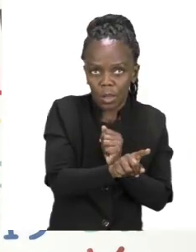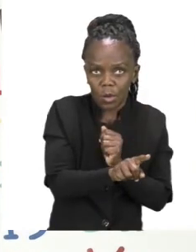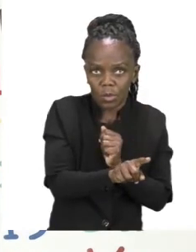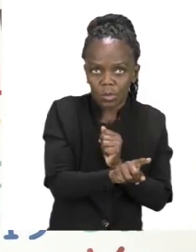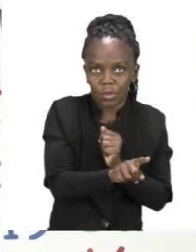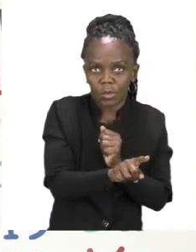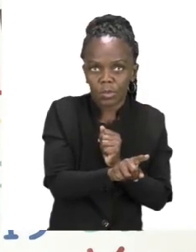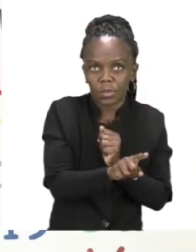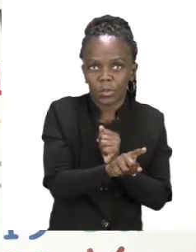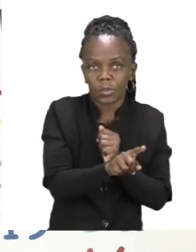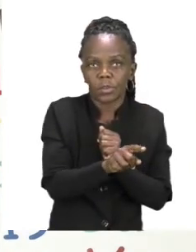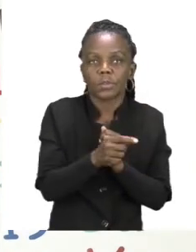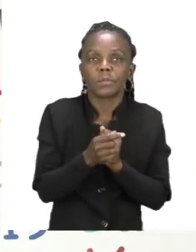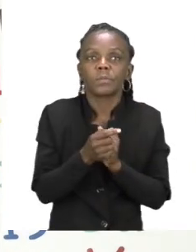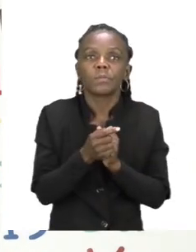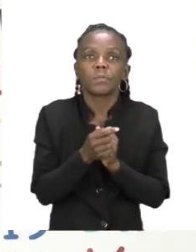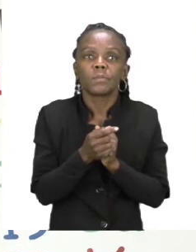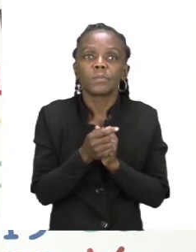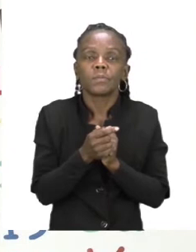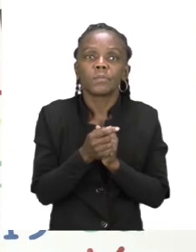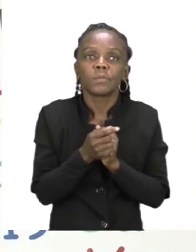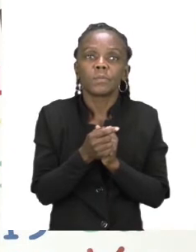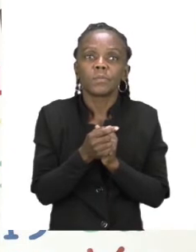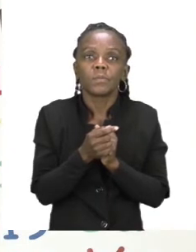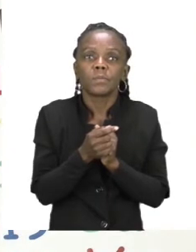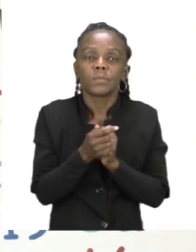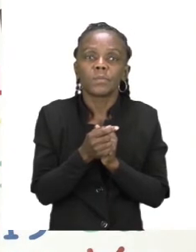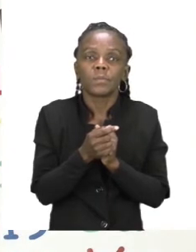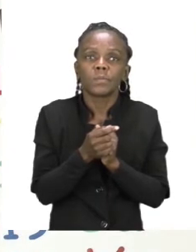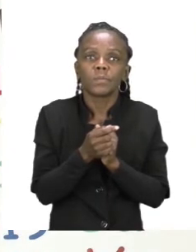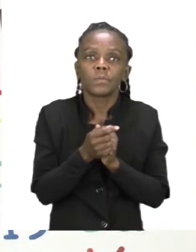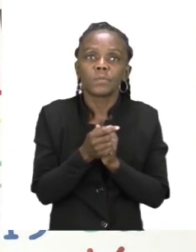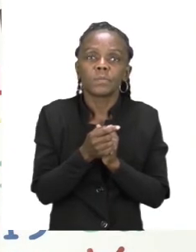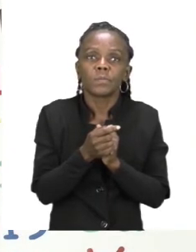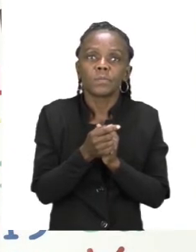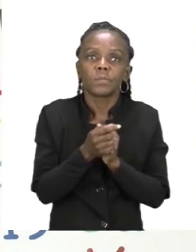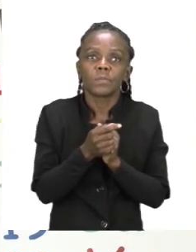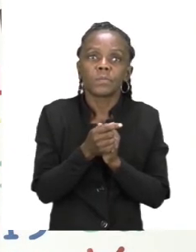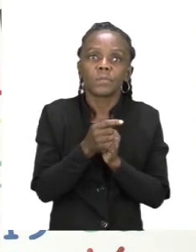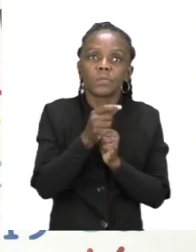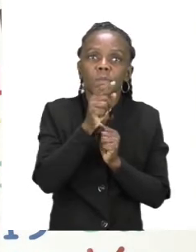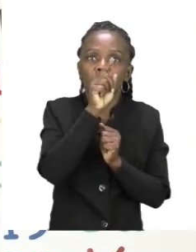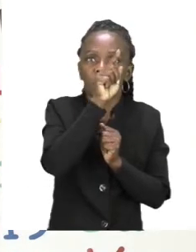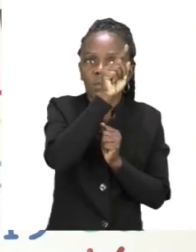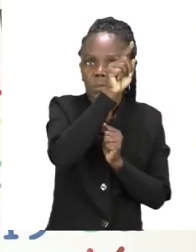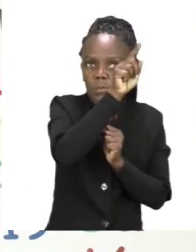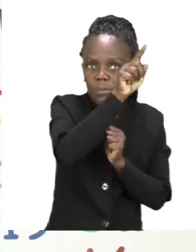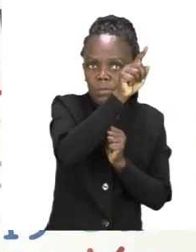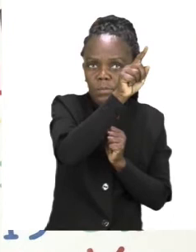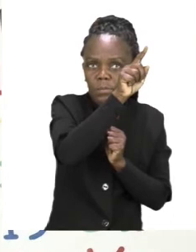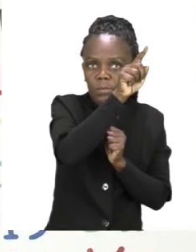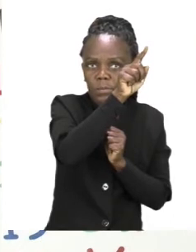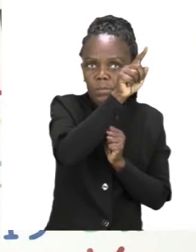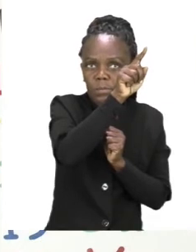Down. Very good. So from down, we are going to lift our finger again and